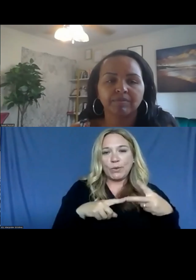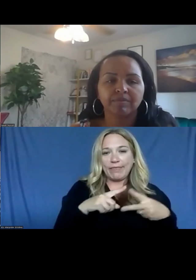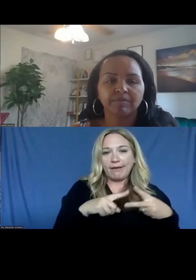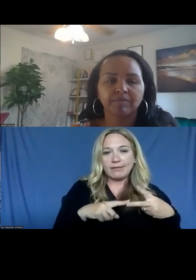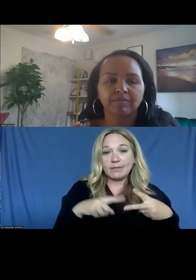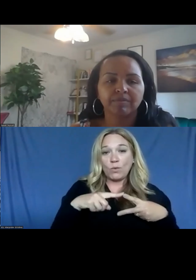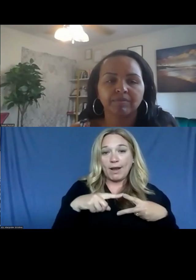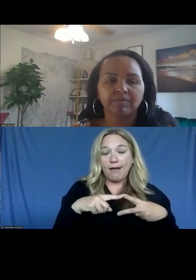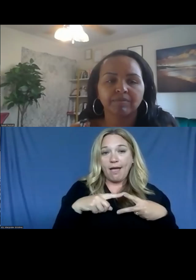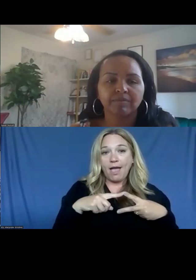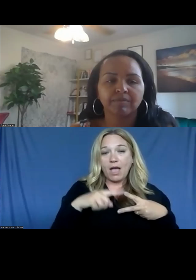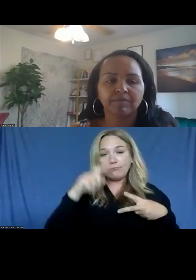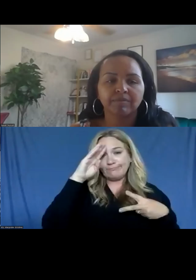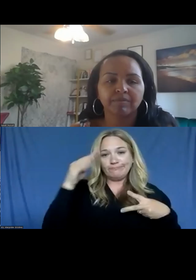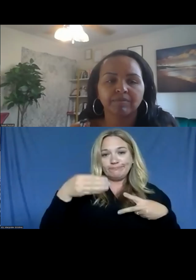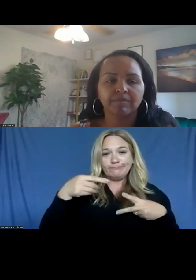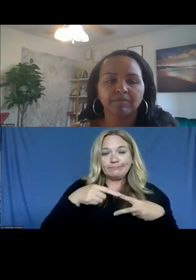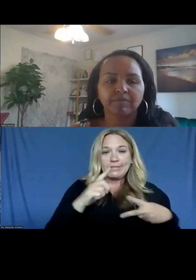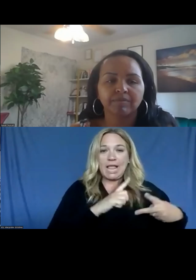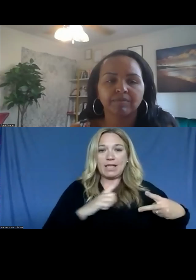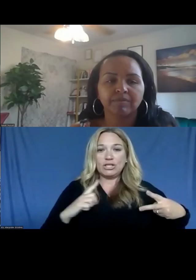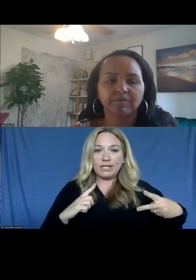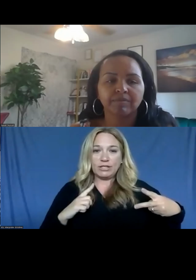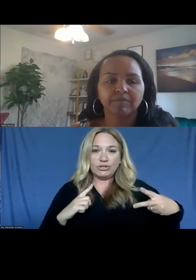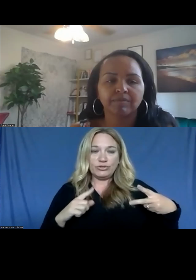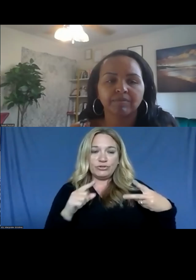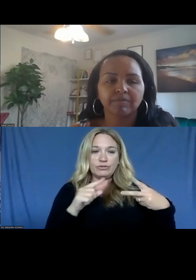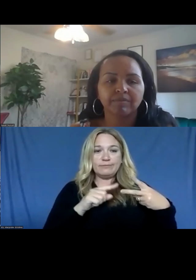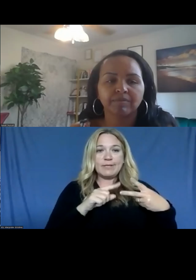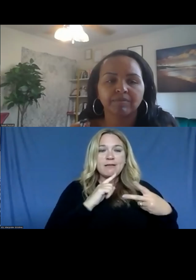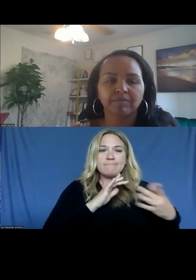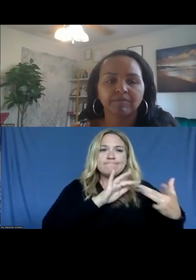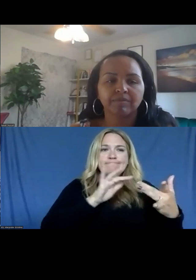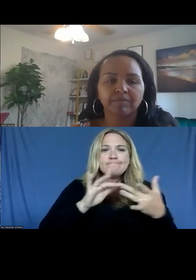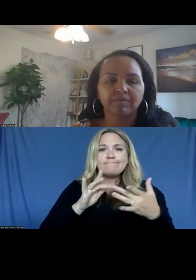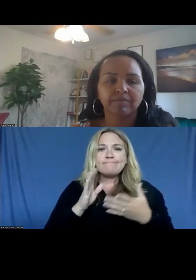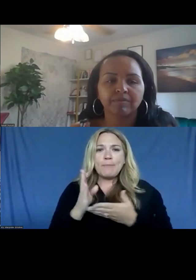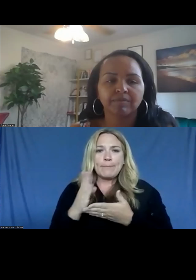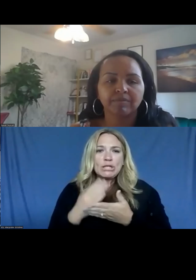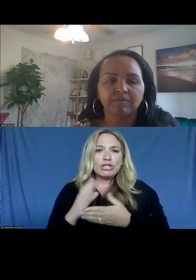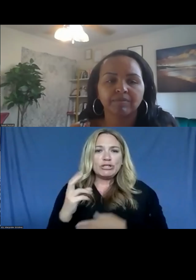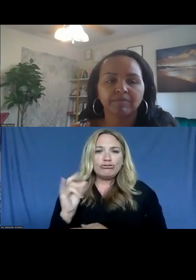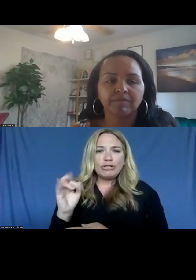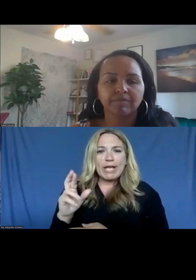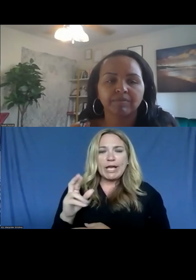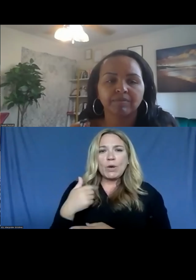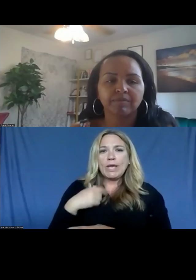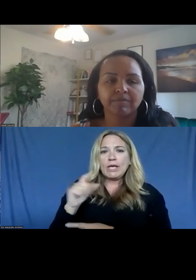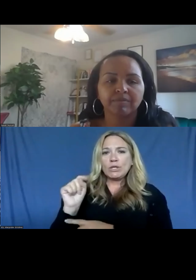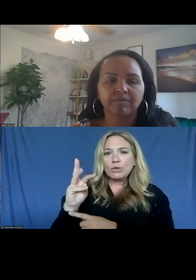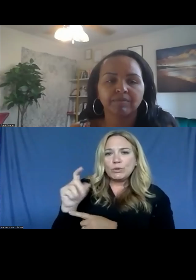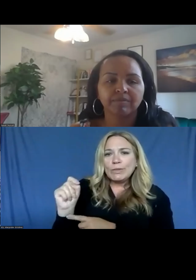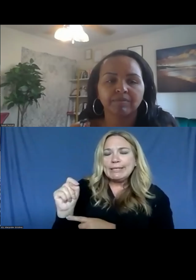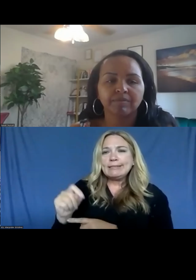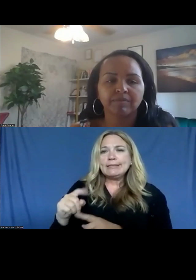we focus on the legislature and we reach out to budget chairs and we tweet and tag them and kind of do that focused advocacy.